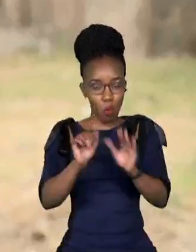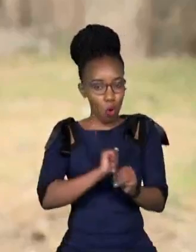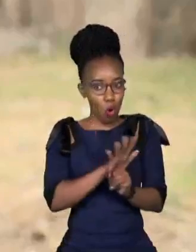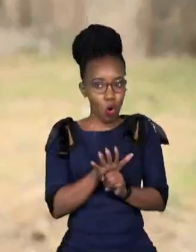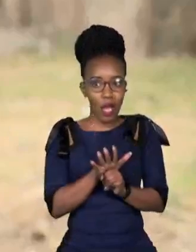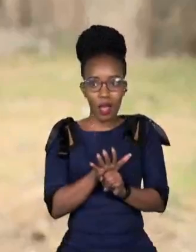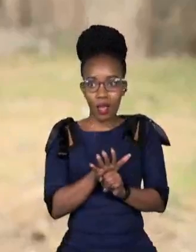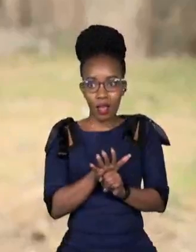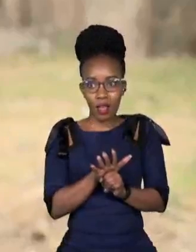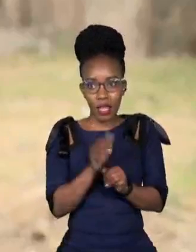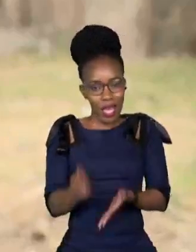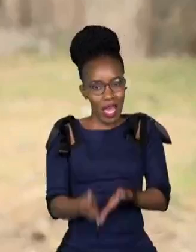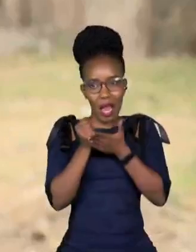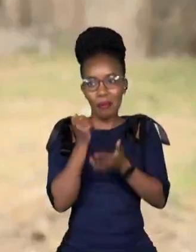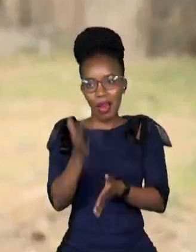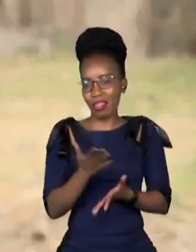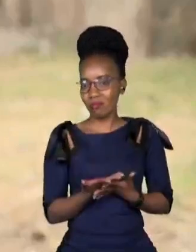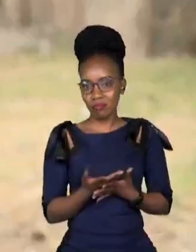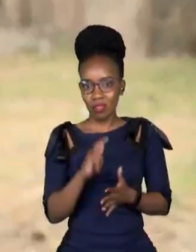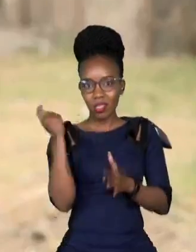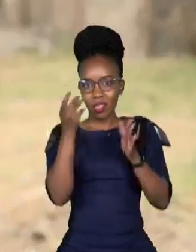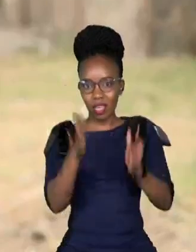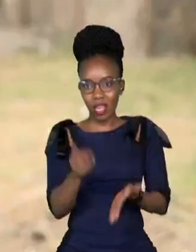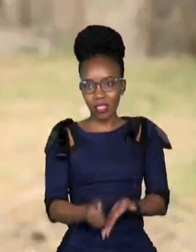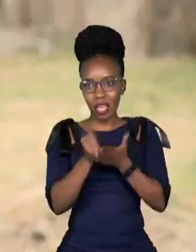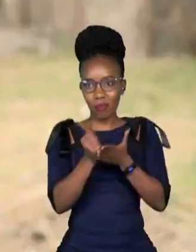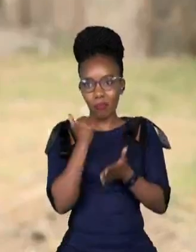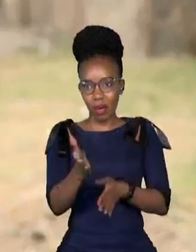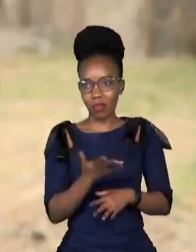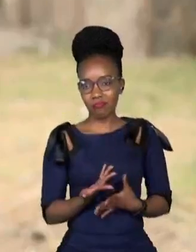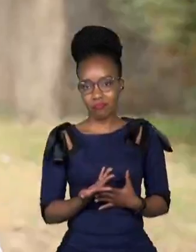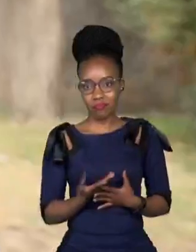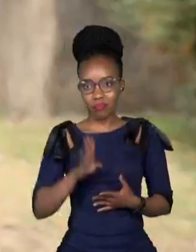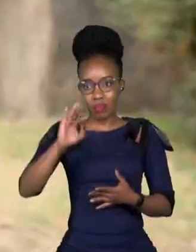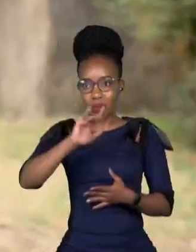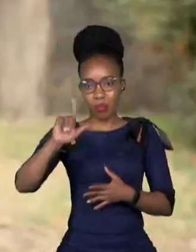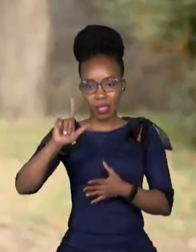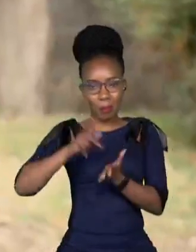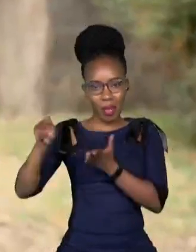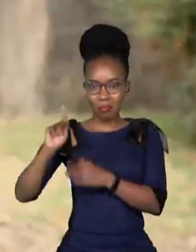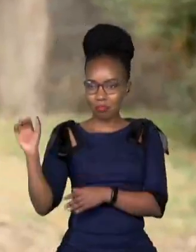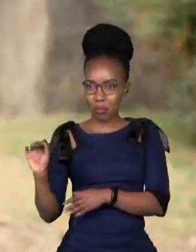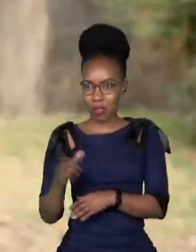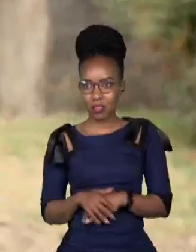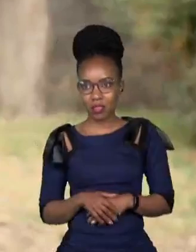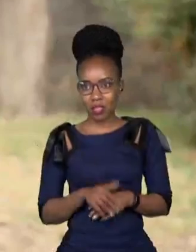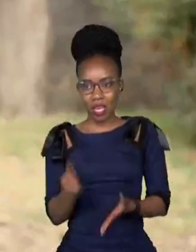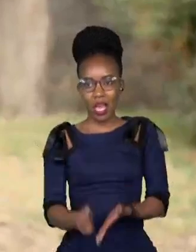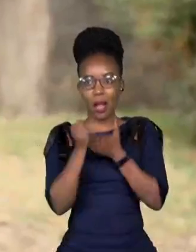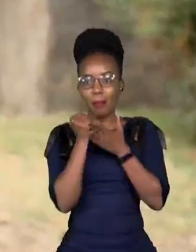etc, it's not helping a lot of Kenyans because I signed it with any bill at all. Mi naona